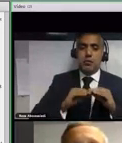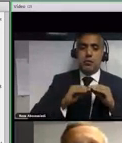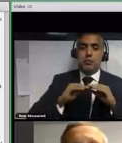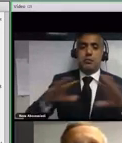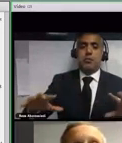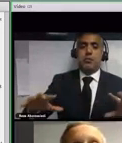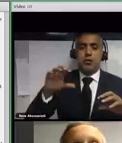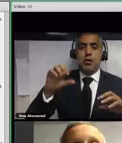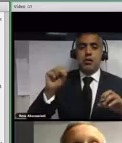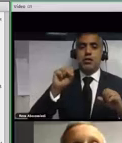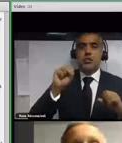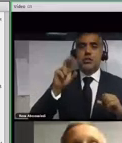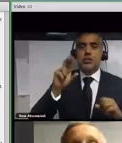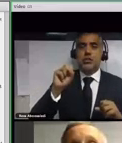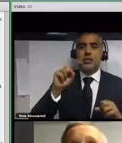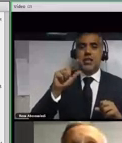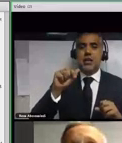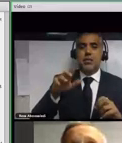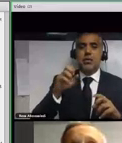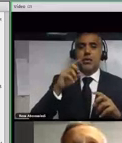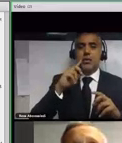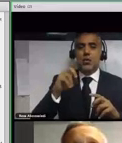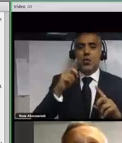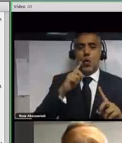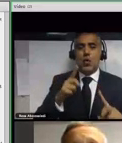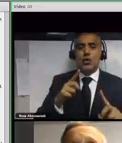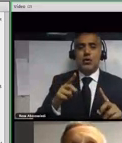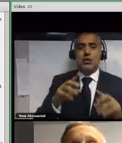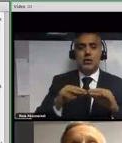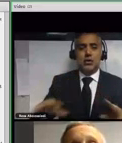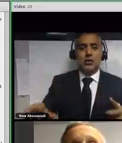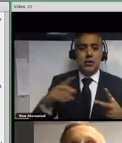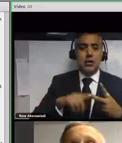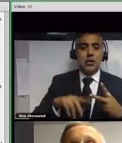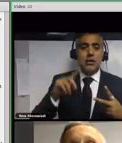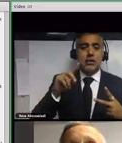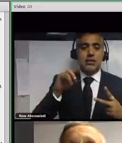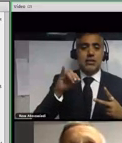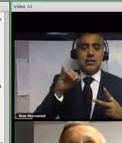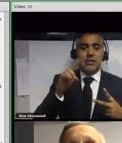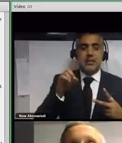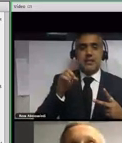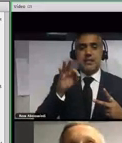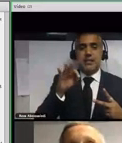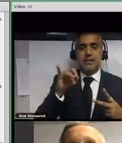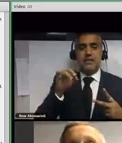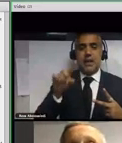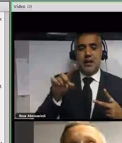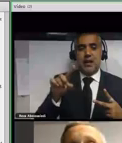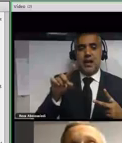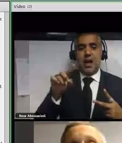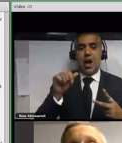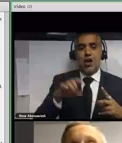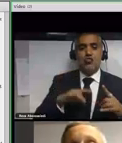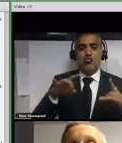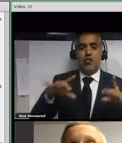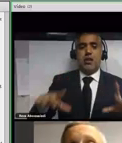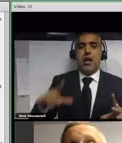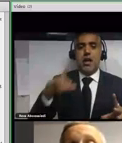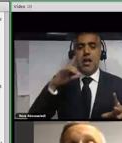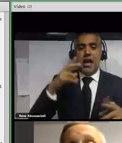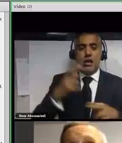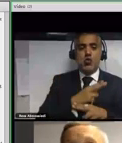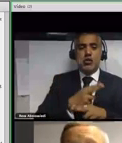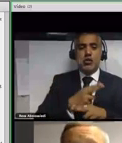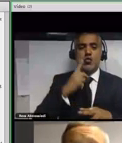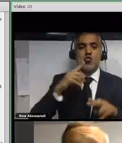Goal indicators. DFID and DFAT Australia have adopted them as the measures for